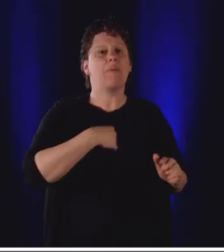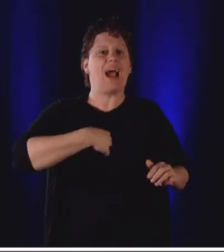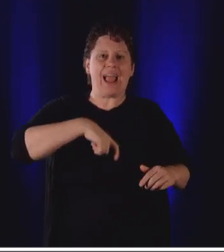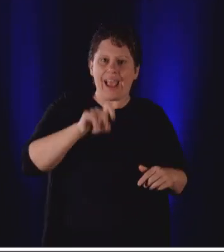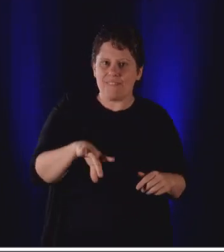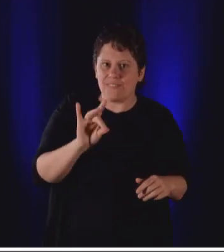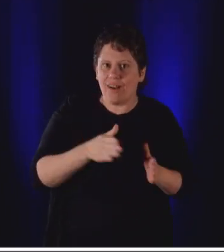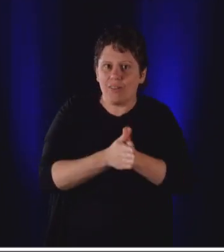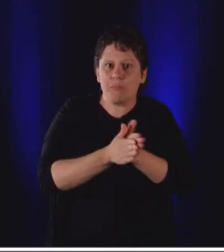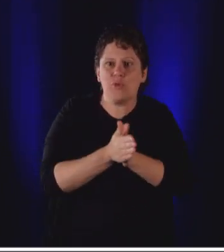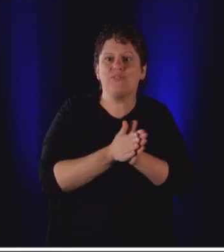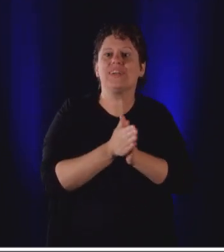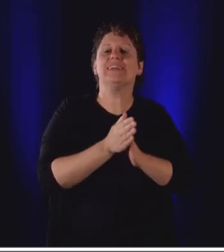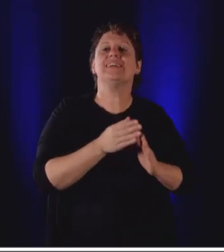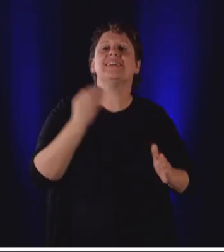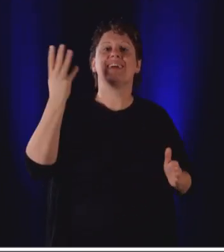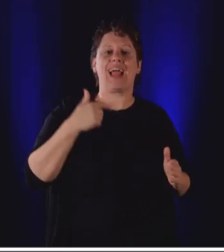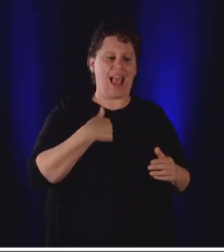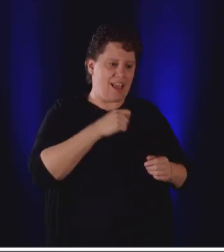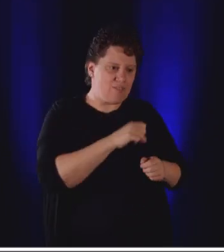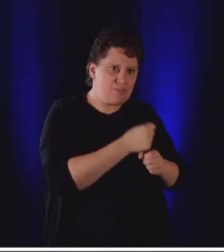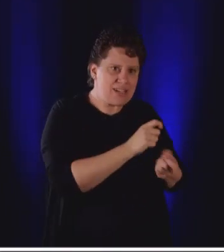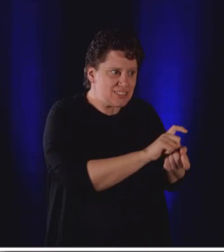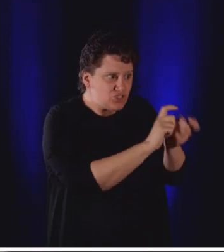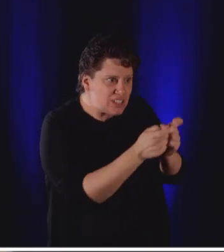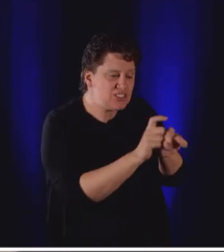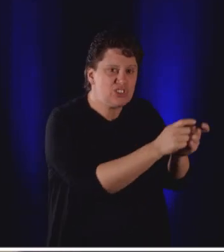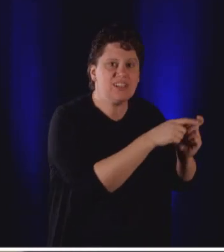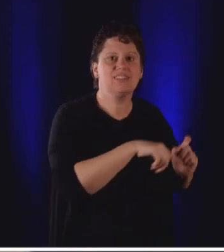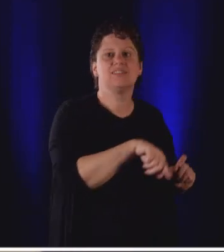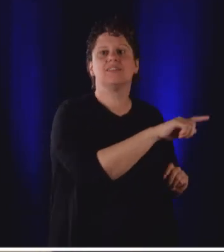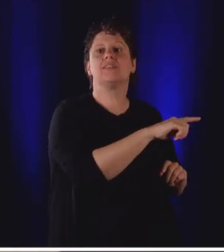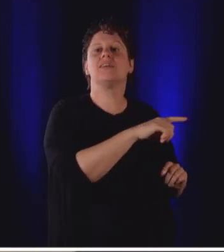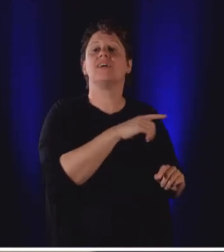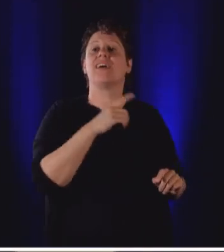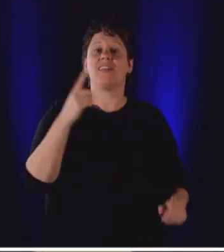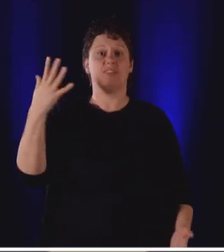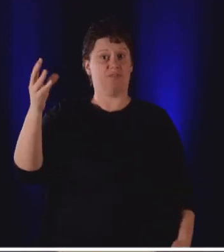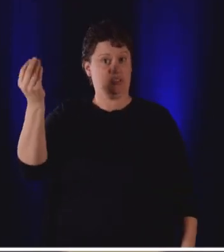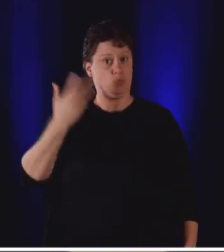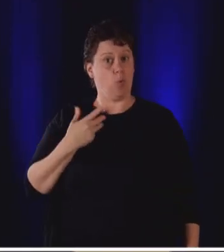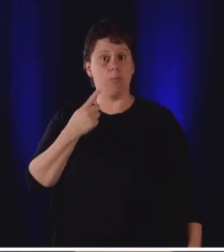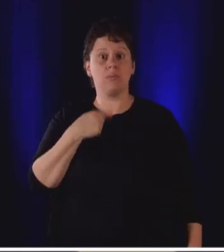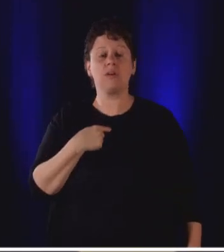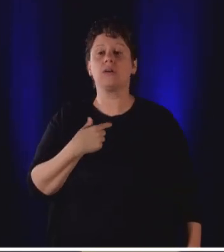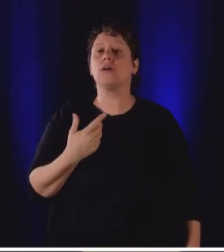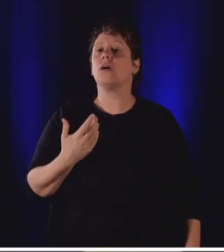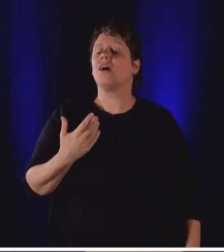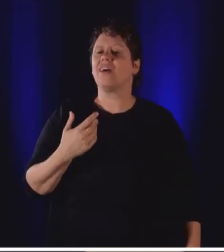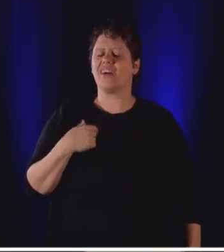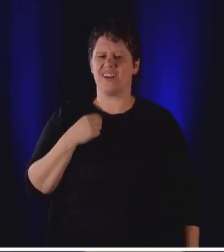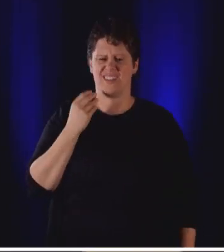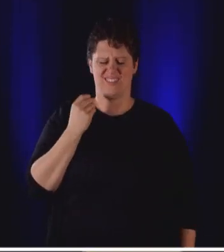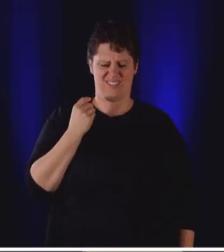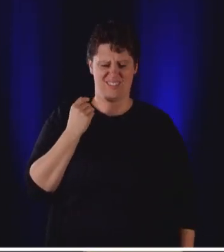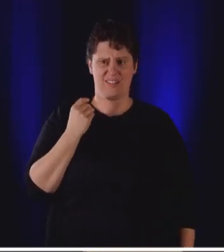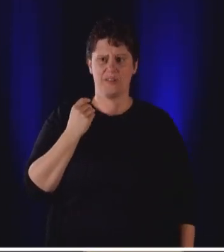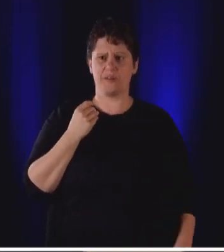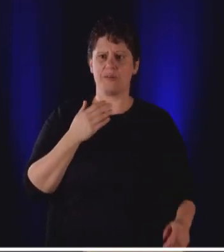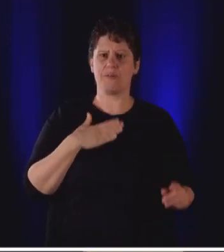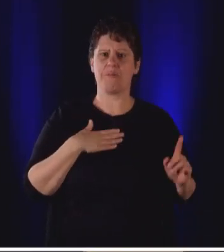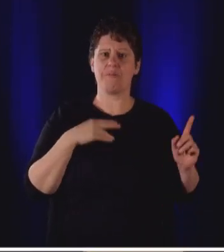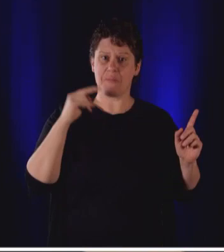influence. And I thought to myself, well, my nephew got killed in 2010, and I'm an activist now, I'm an